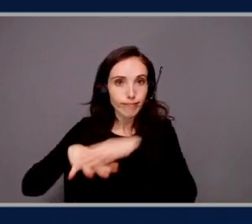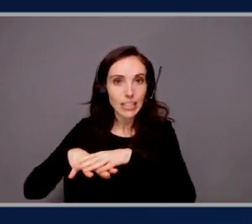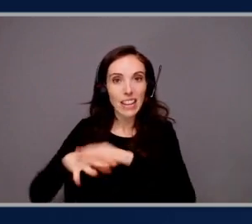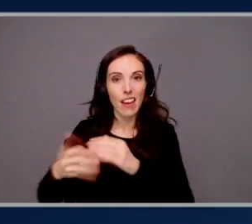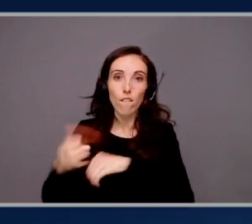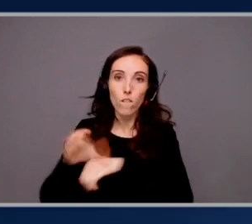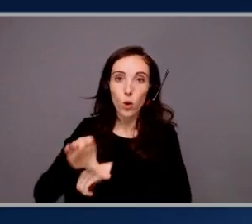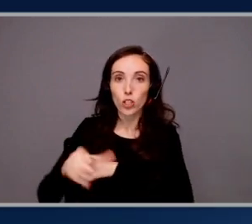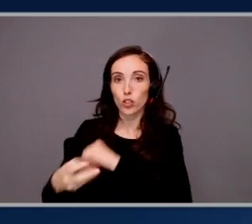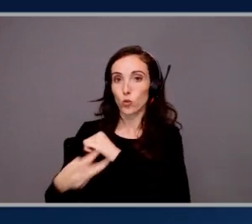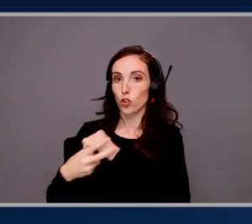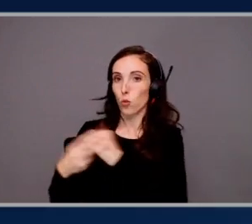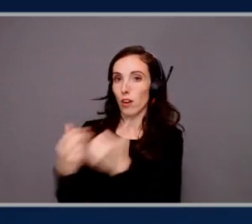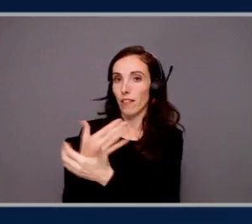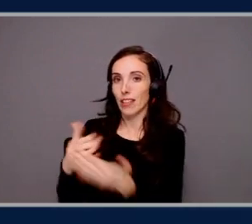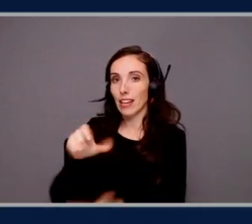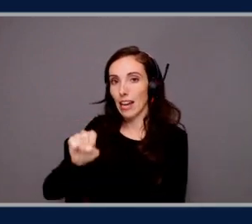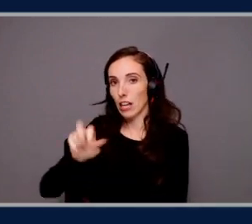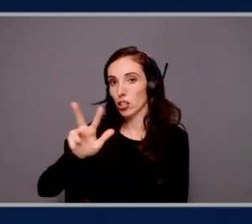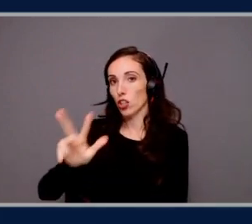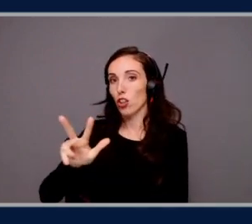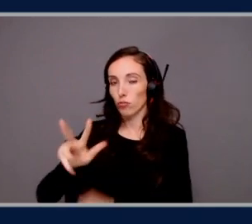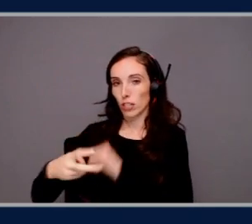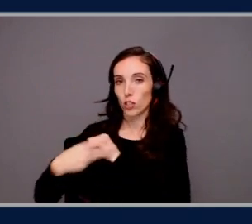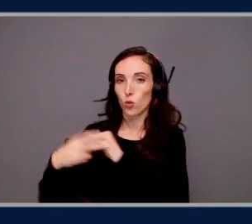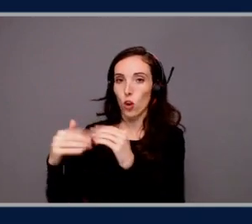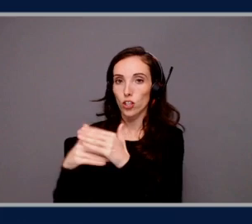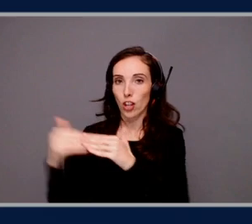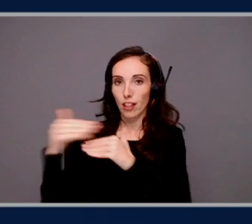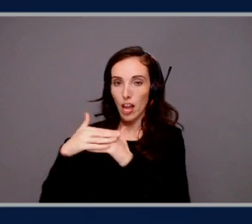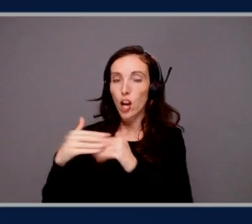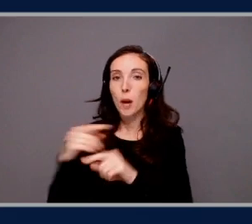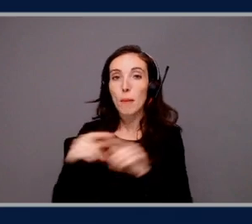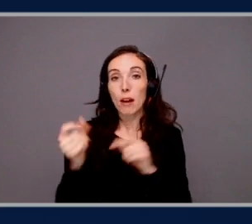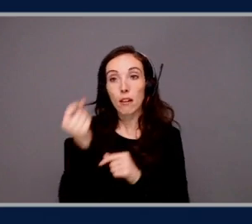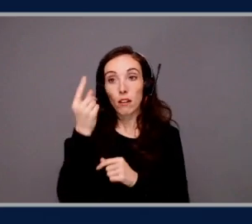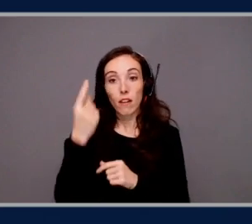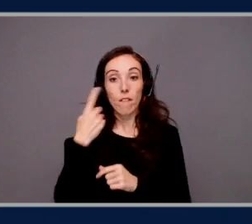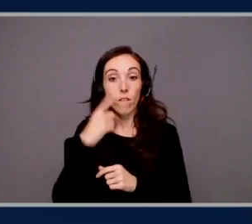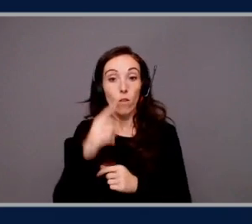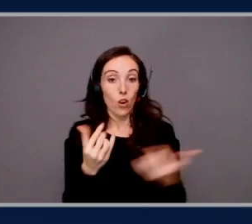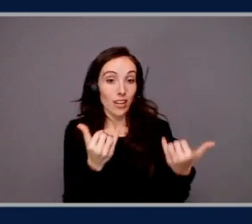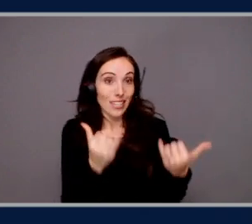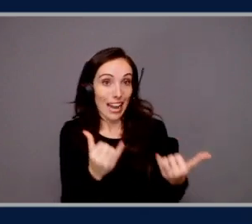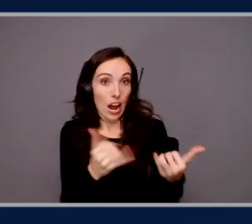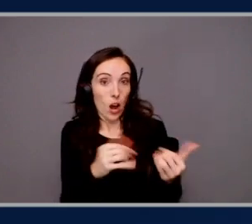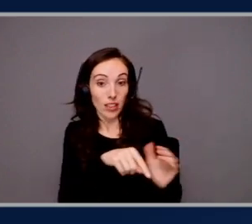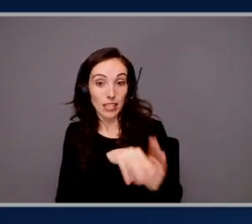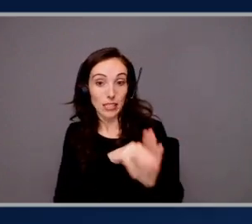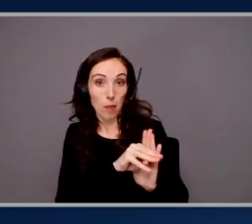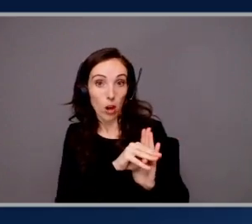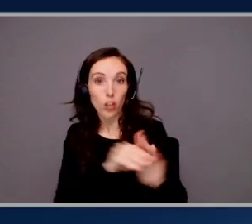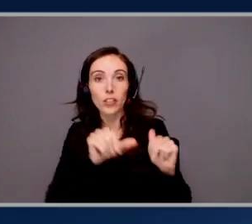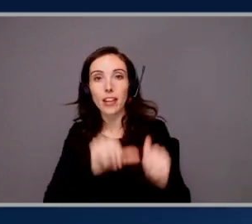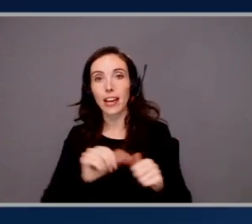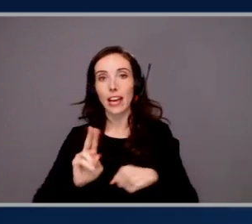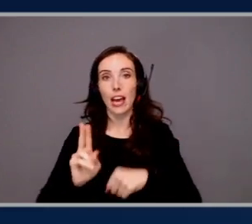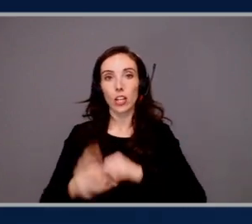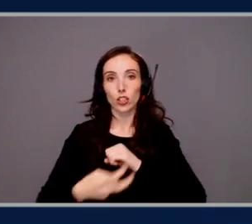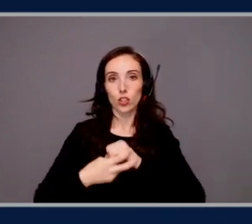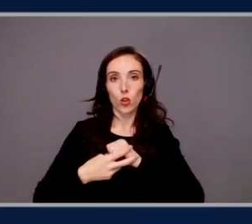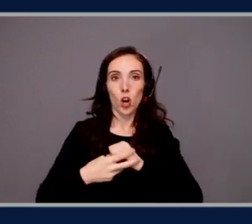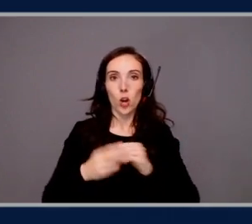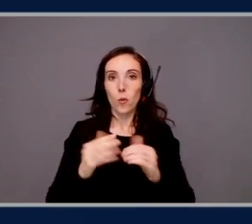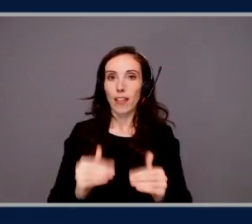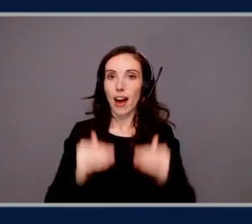in a S3 storage layer. Right. But with this model, now they can store with a highly optimized storage layer, but